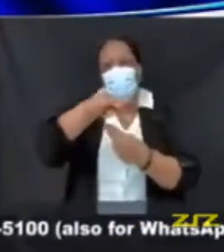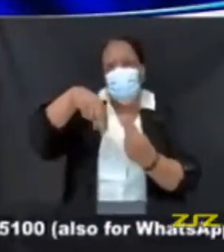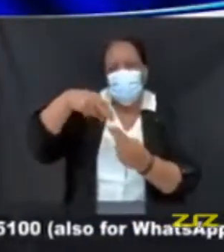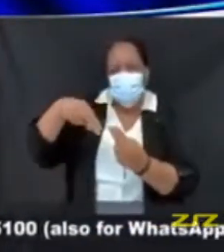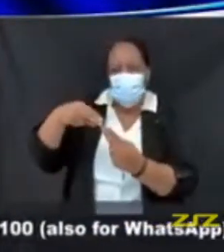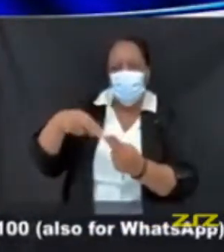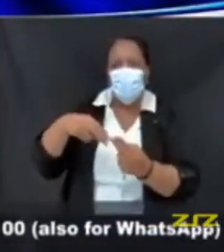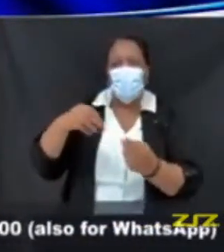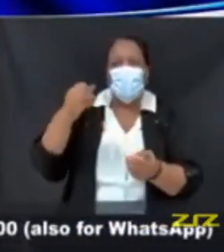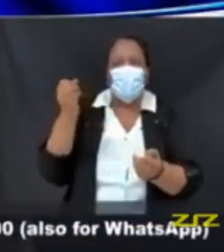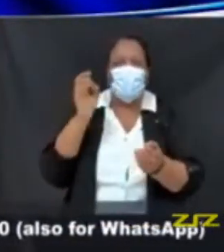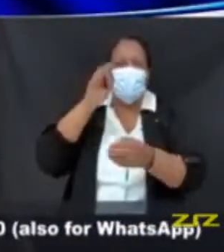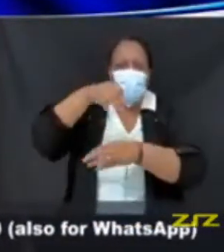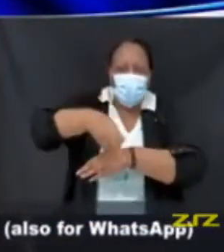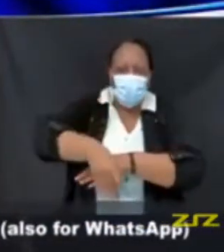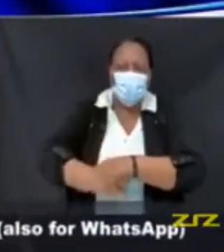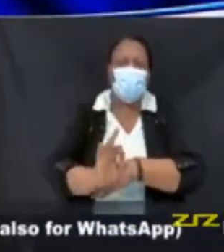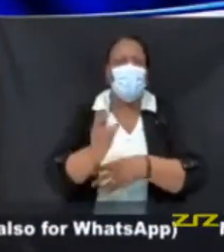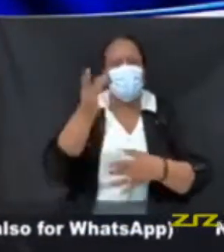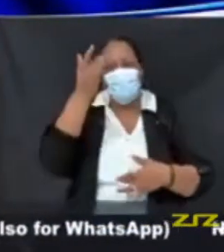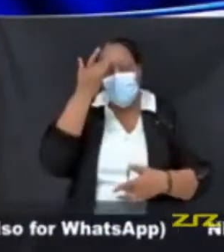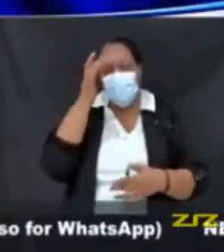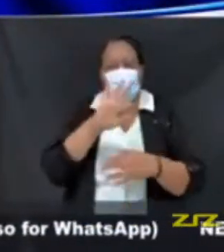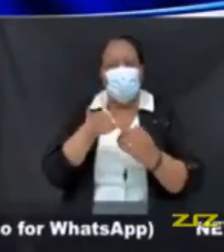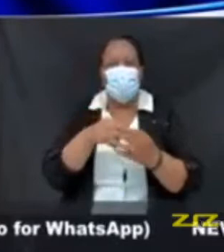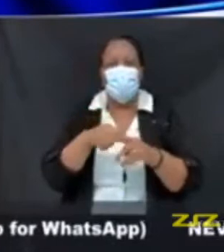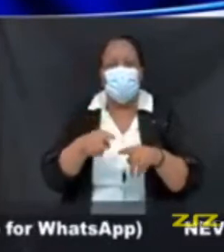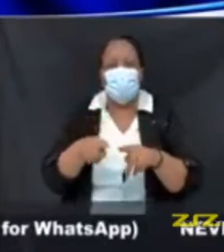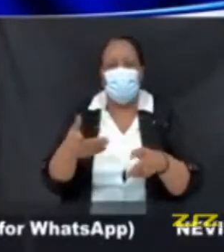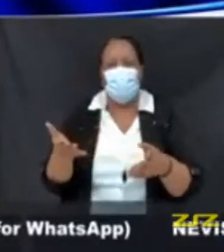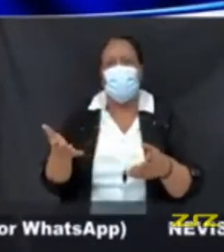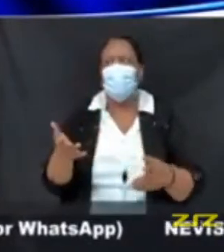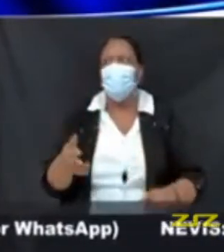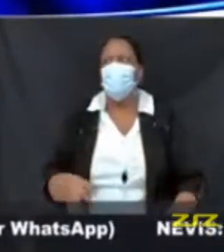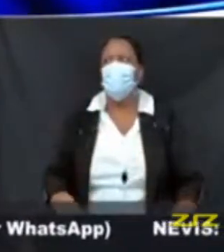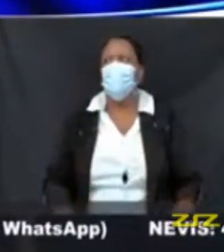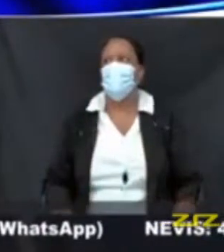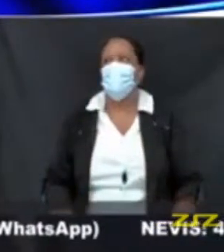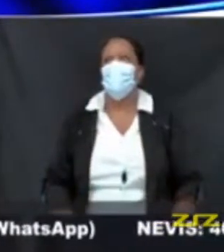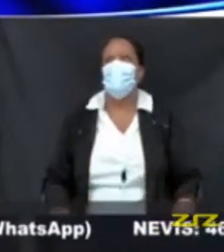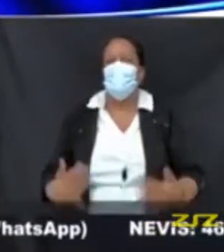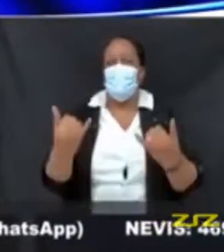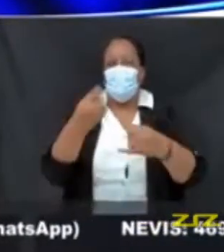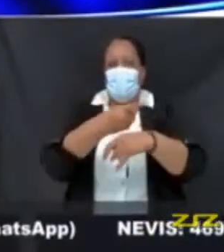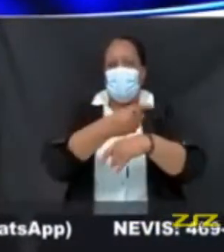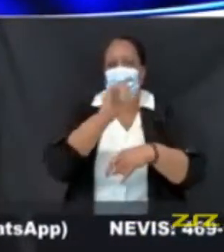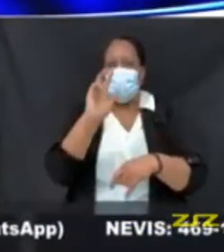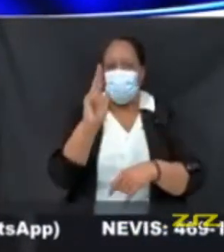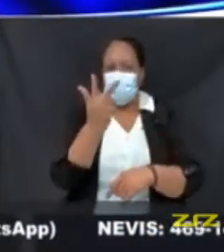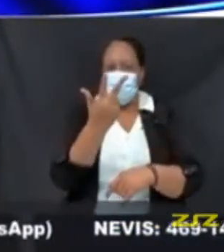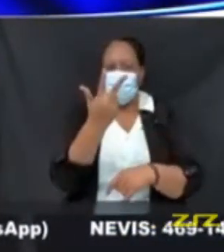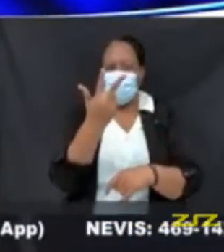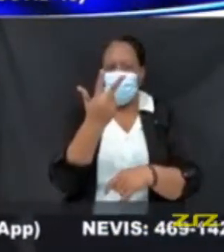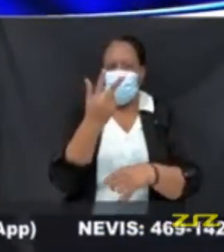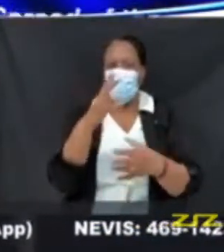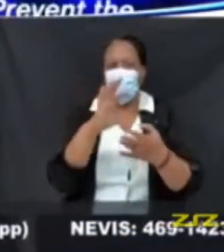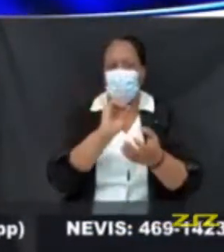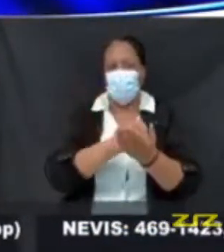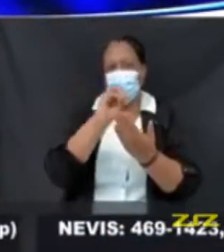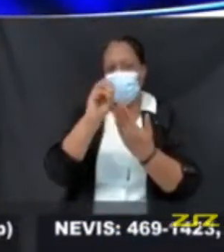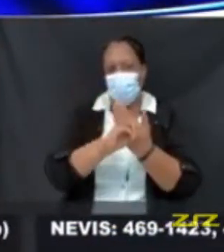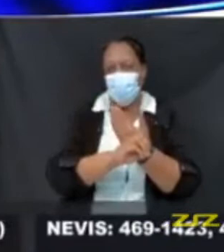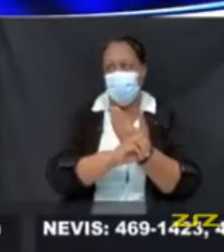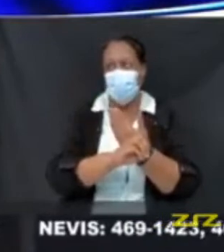this 2021 observance of IDDRR is happening at a time when the G20 nations